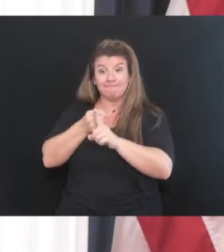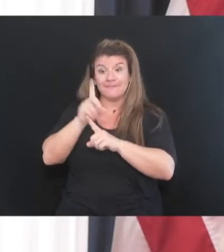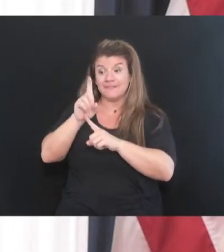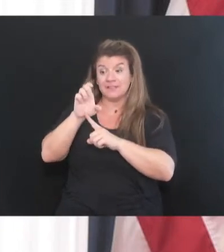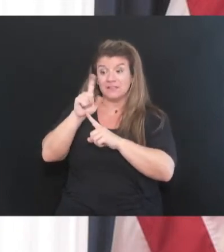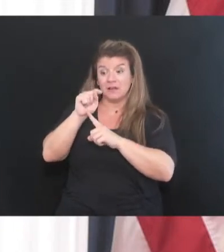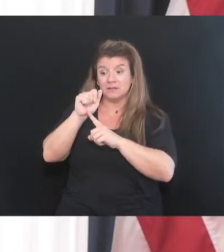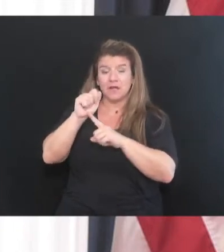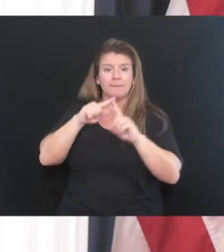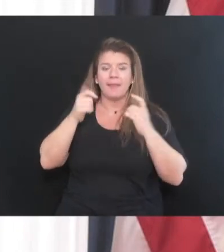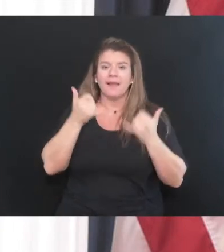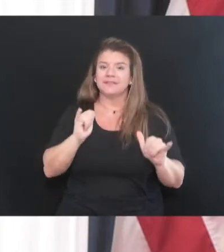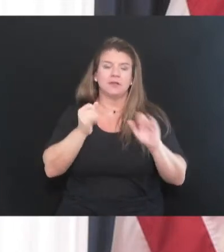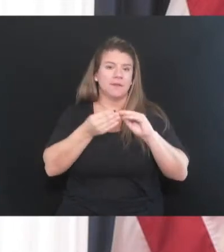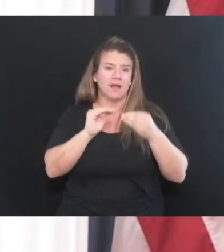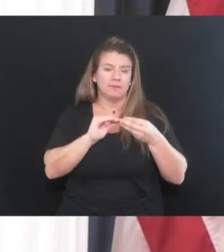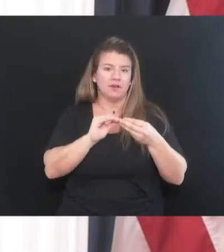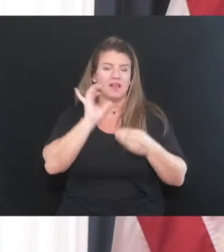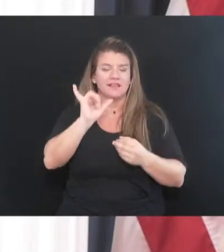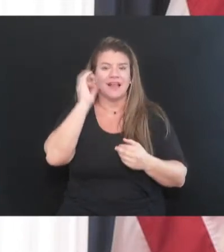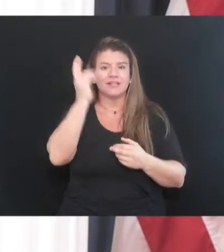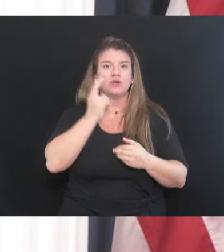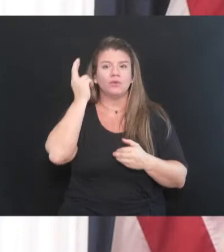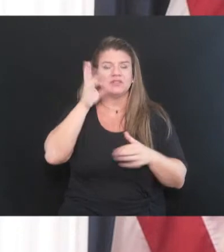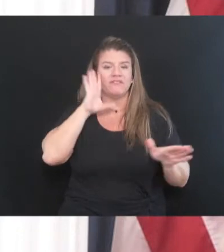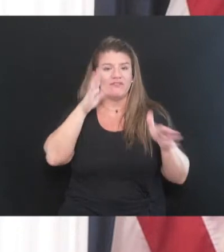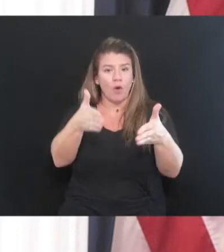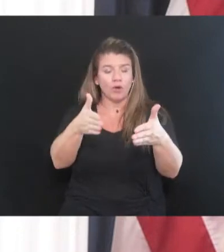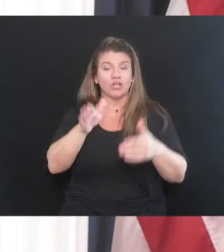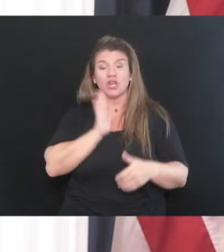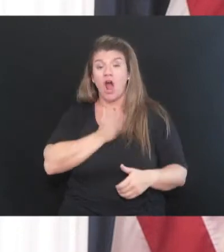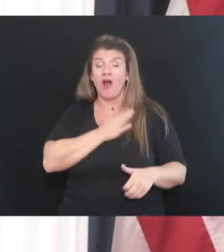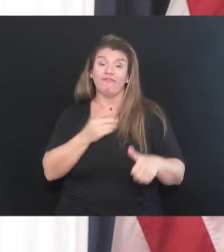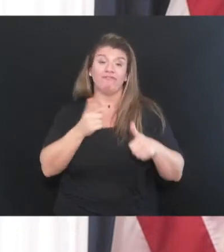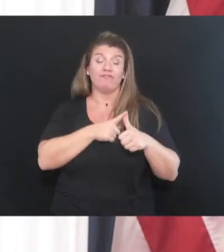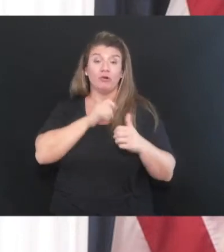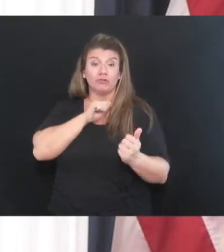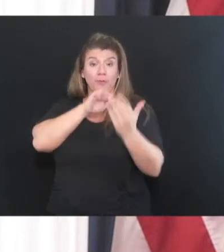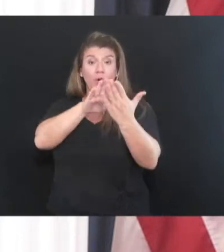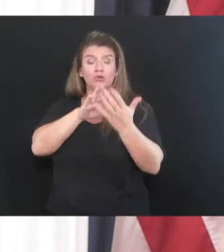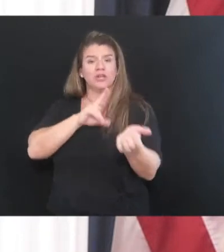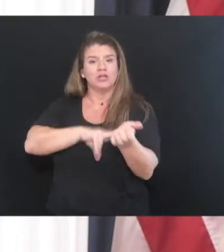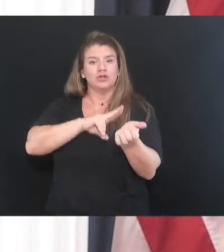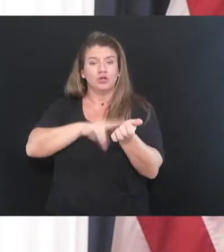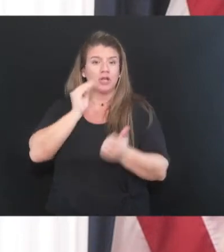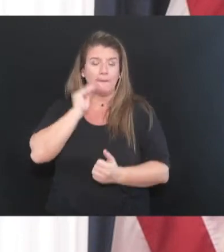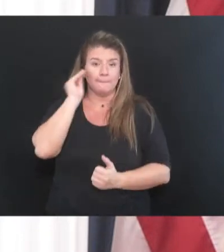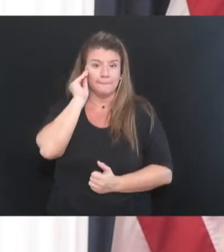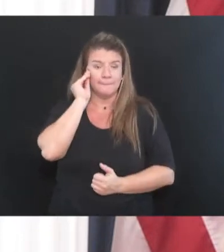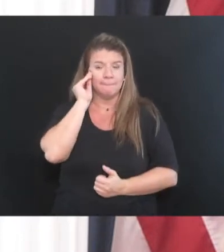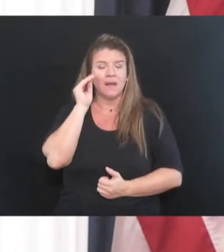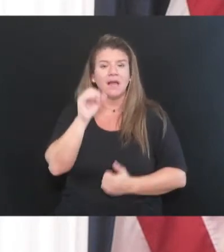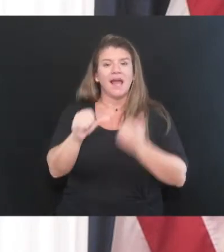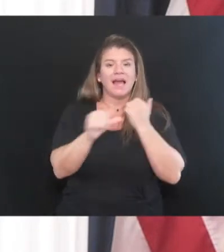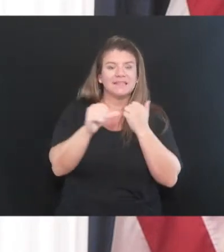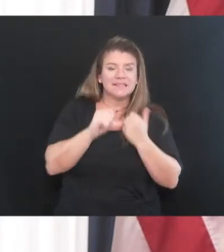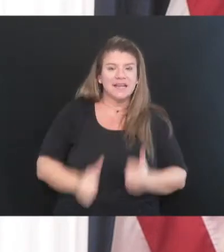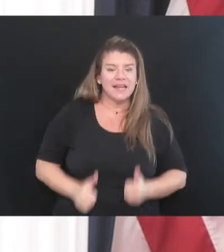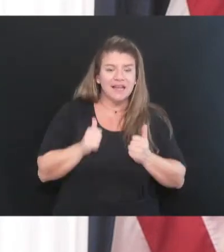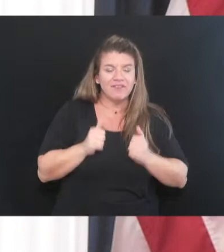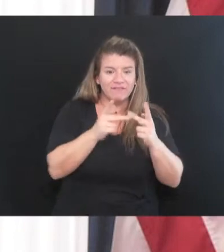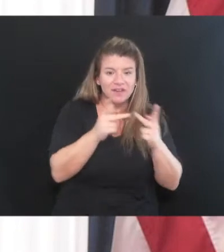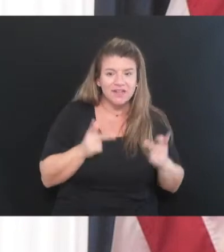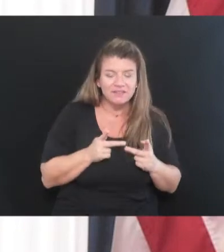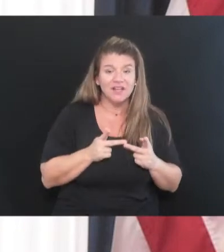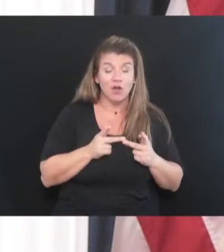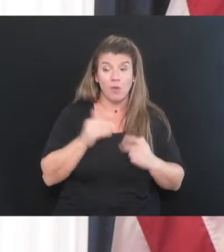of the numbers. So thus the reason for the focus. Our first approach is on nursing homes and assisted living facilities. Over